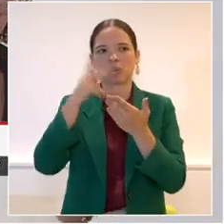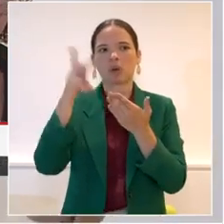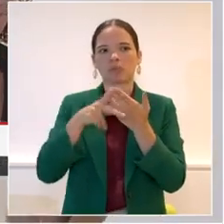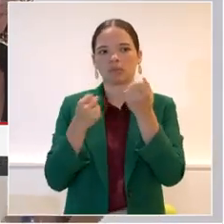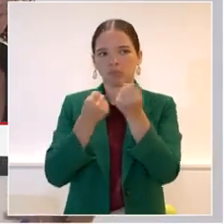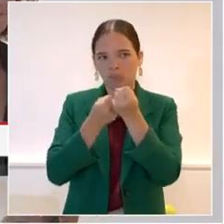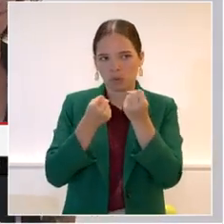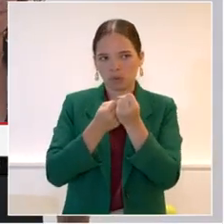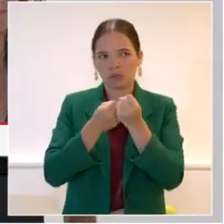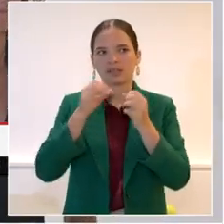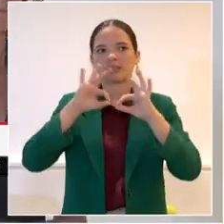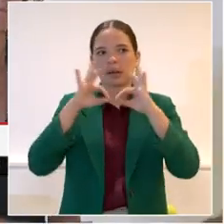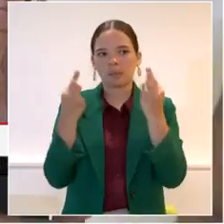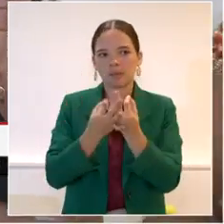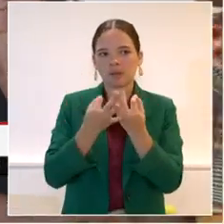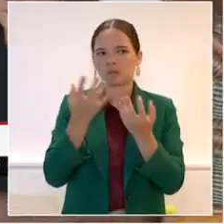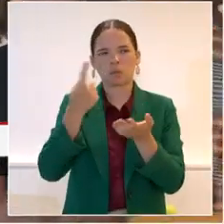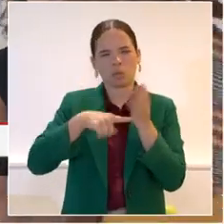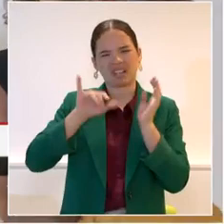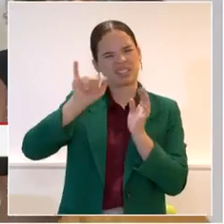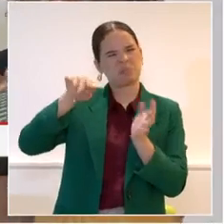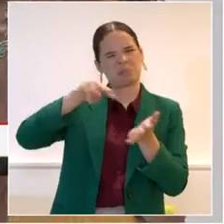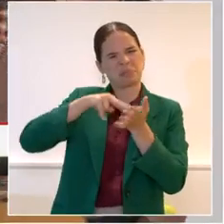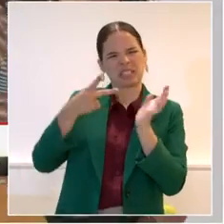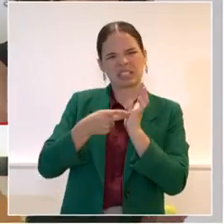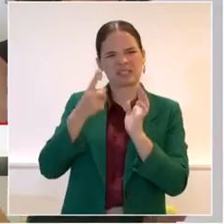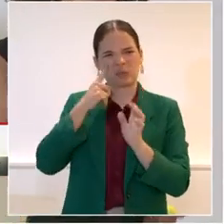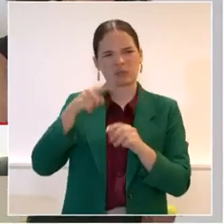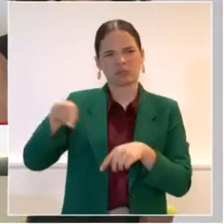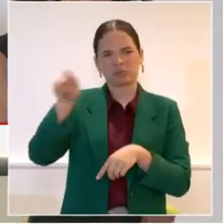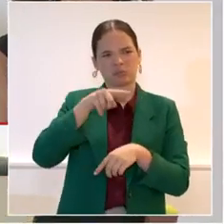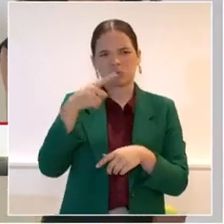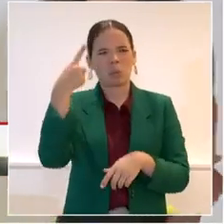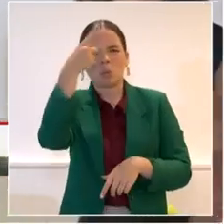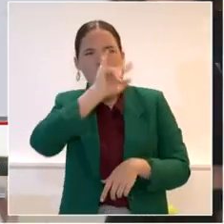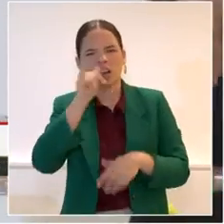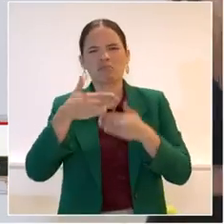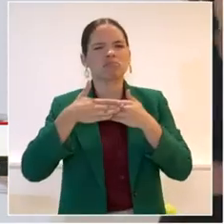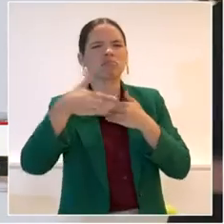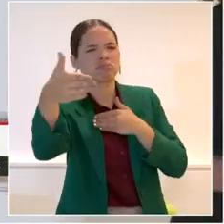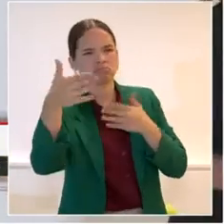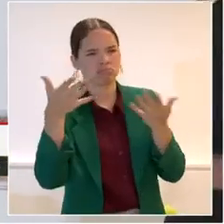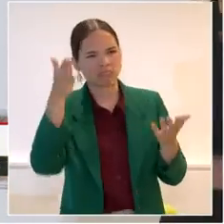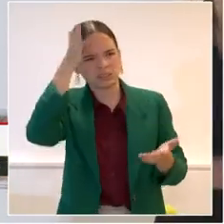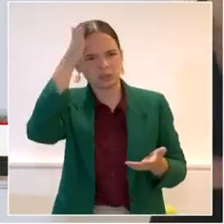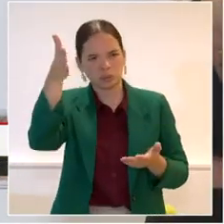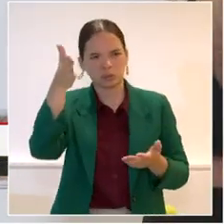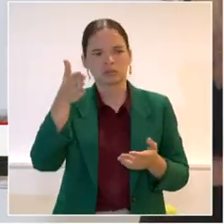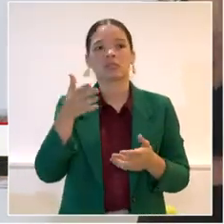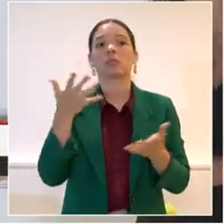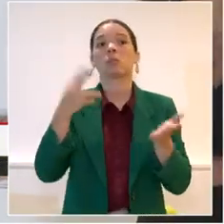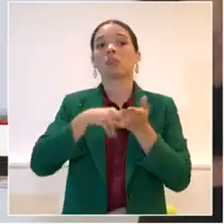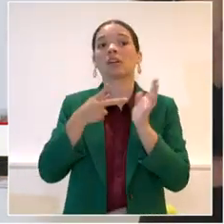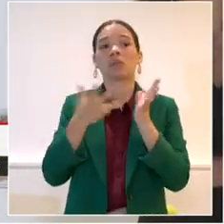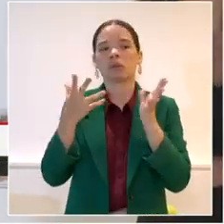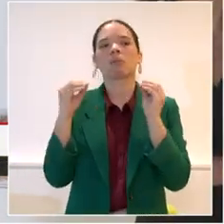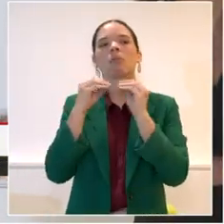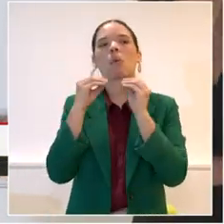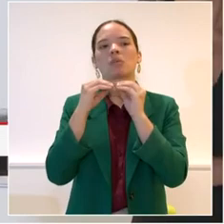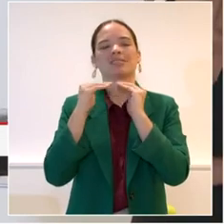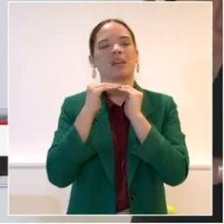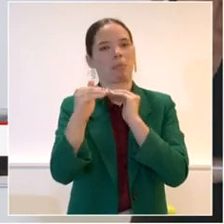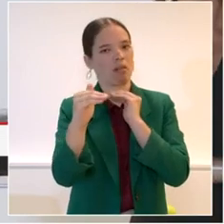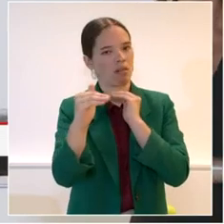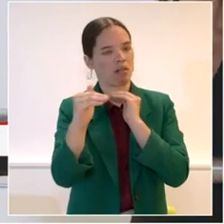family, what this actually means for her family going forward. Thank you. This actually just means more stability. Like